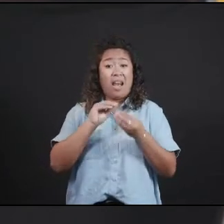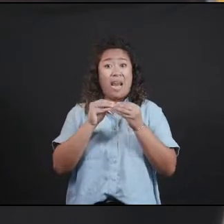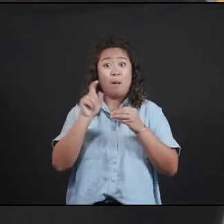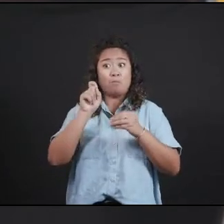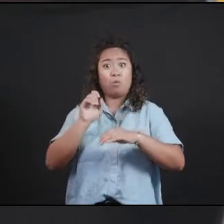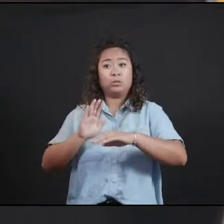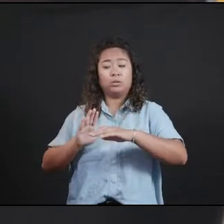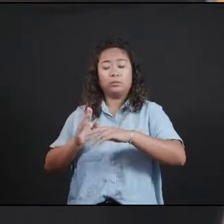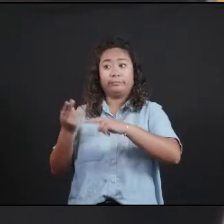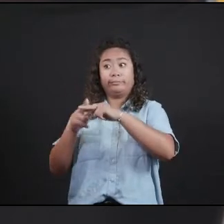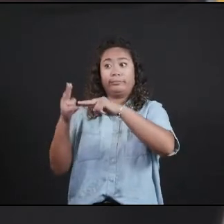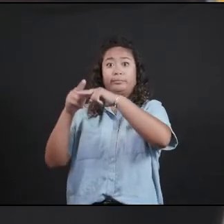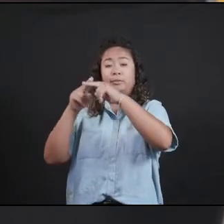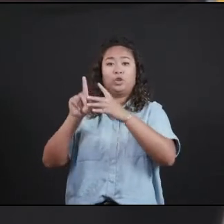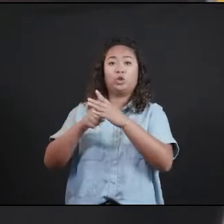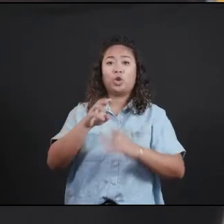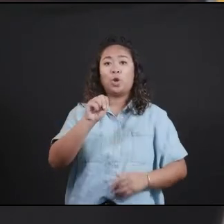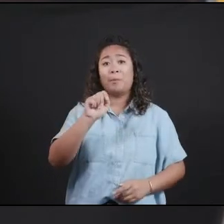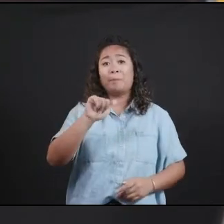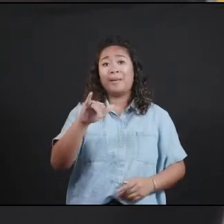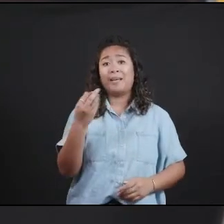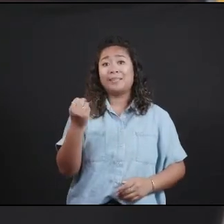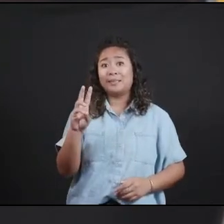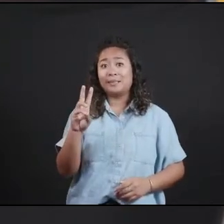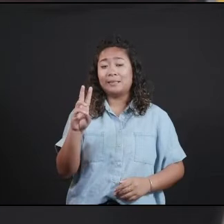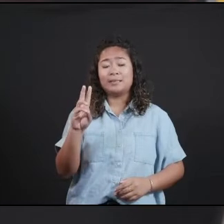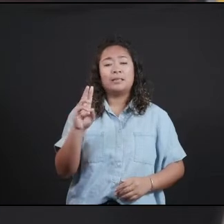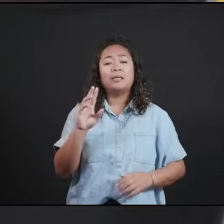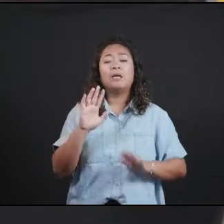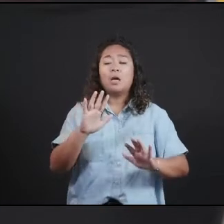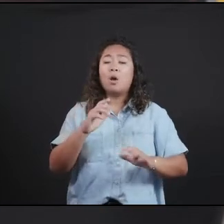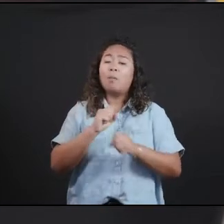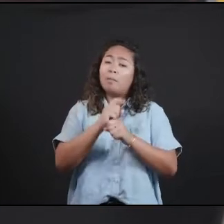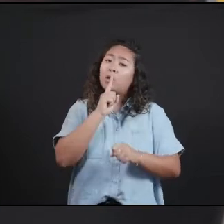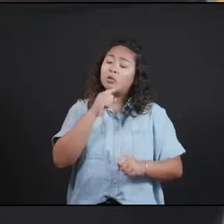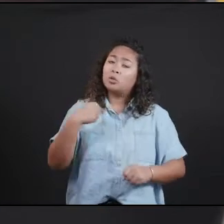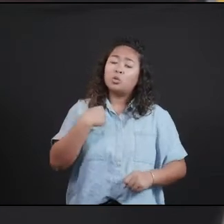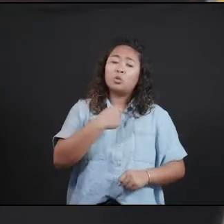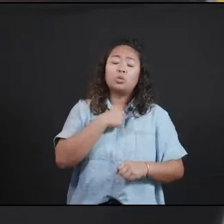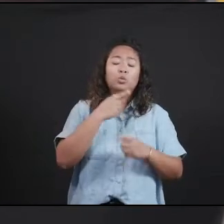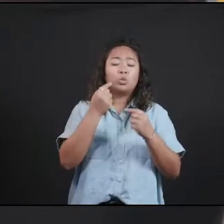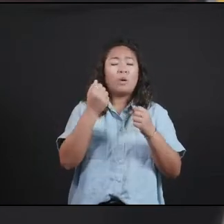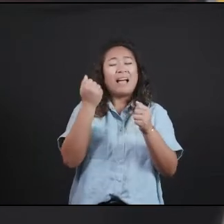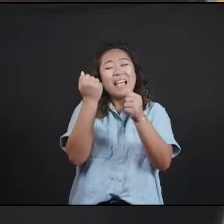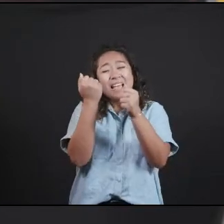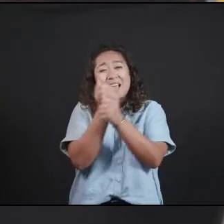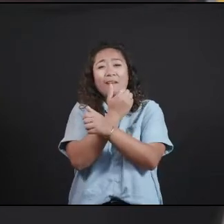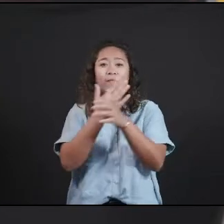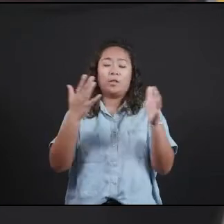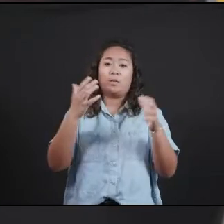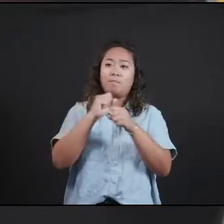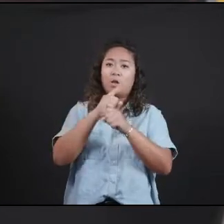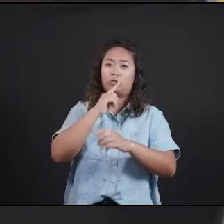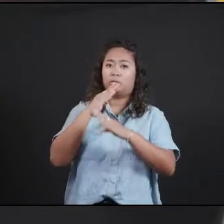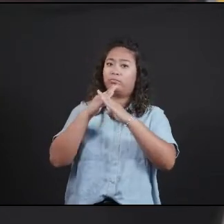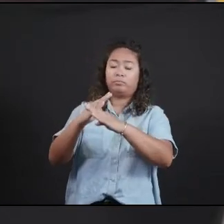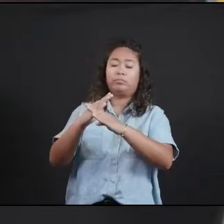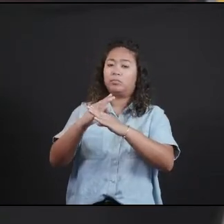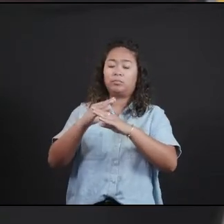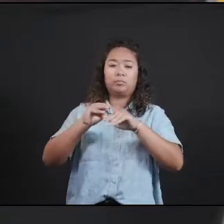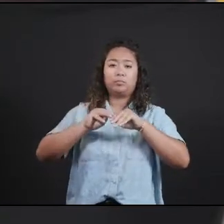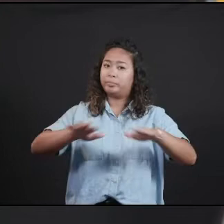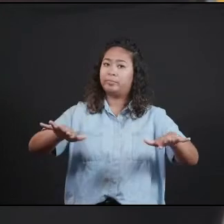area. We primarily want to keep people from congregating, holding picnics, or otherwise just getting together